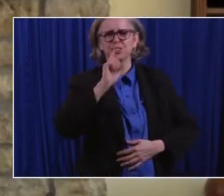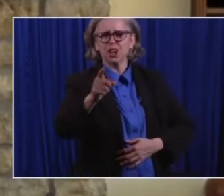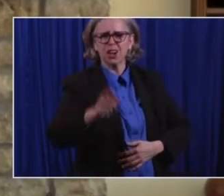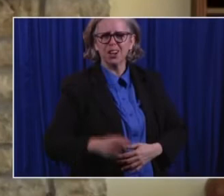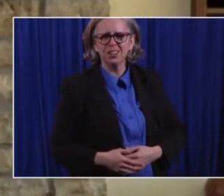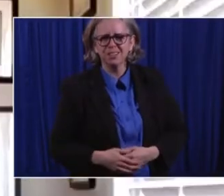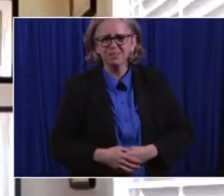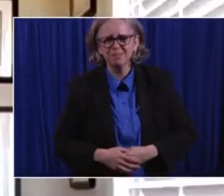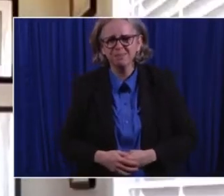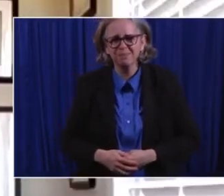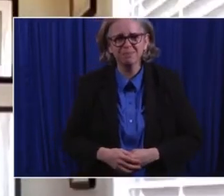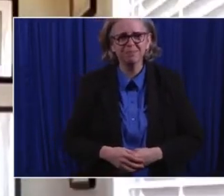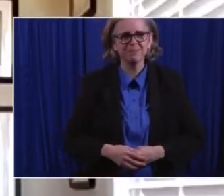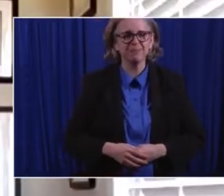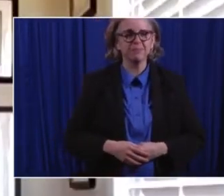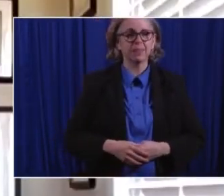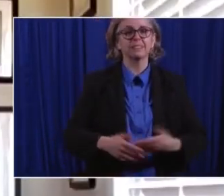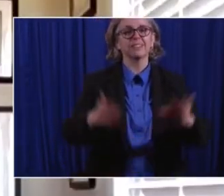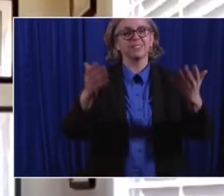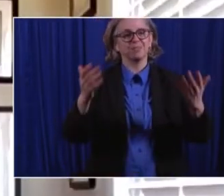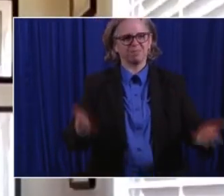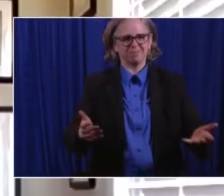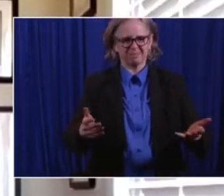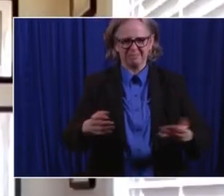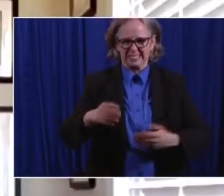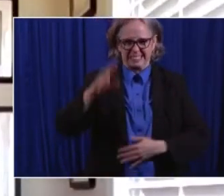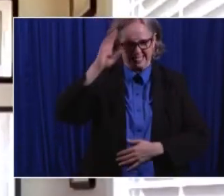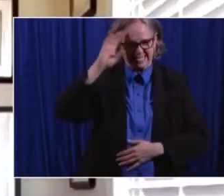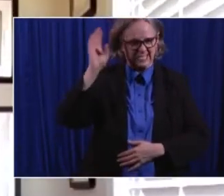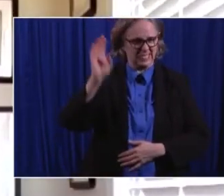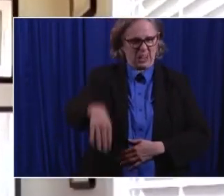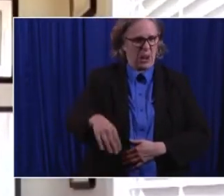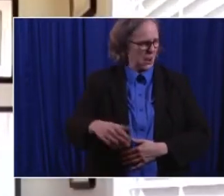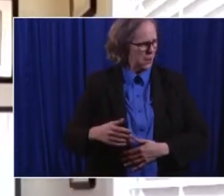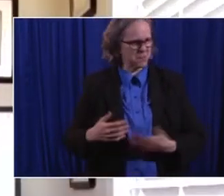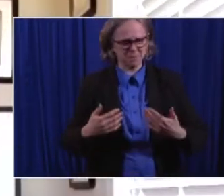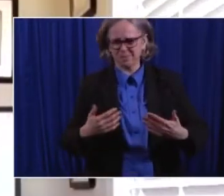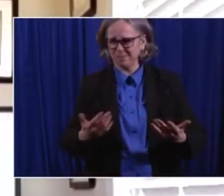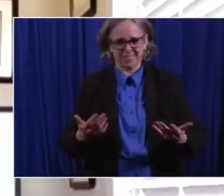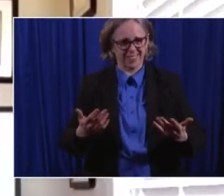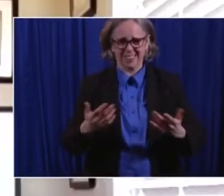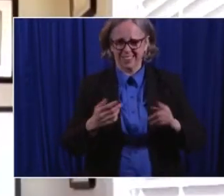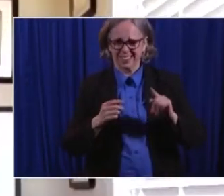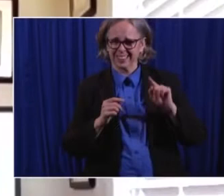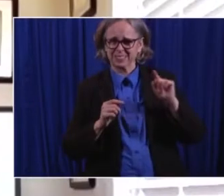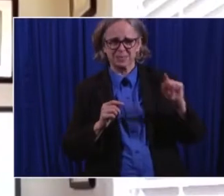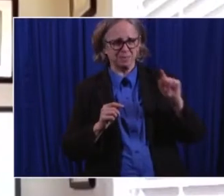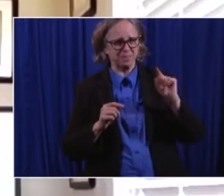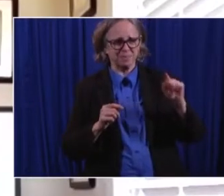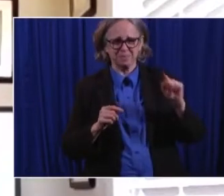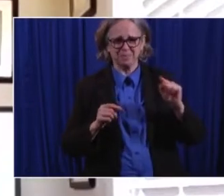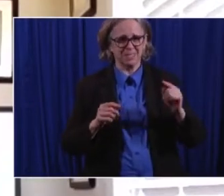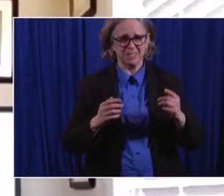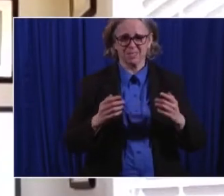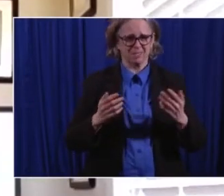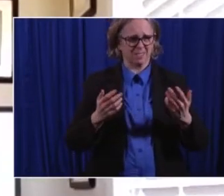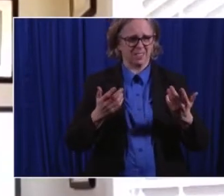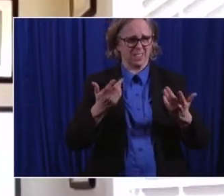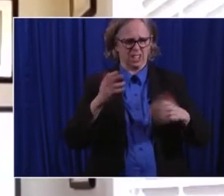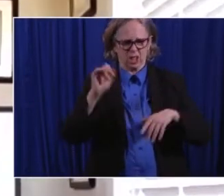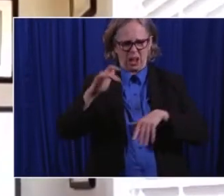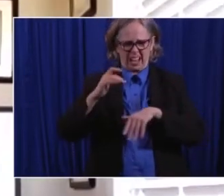Governor. Yeah, the early news, and that's what we have right now. We've got early news with preliminary review